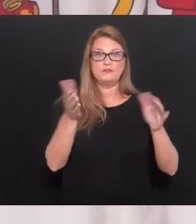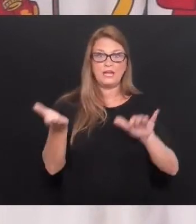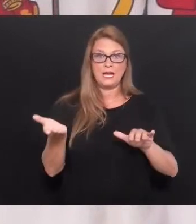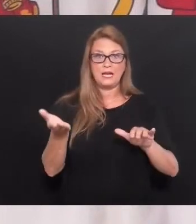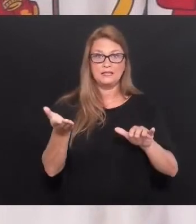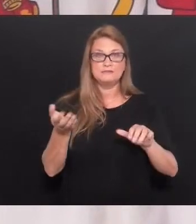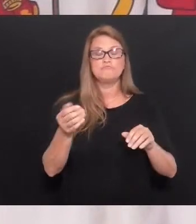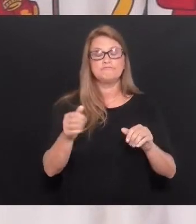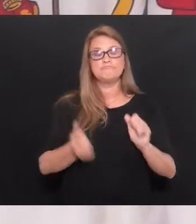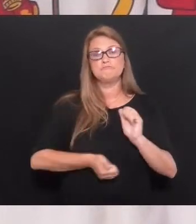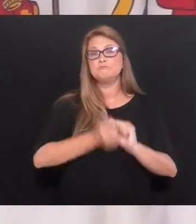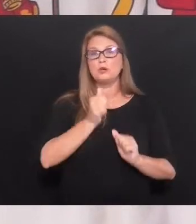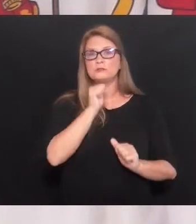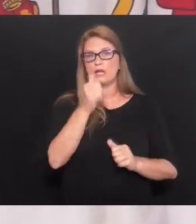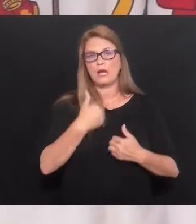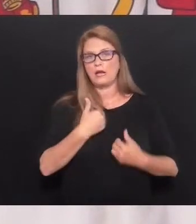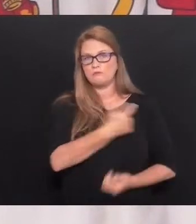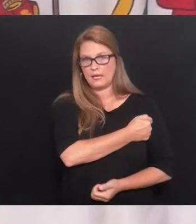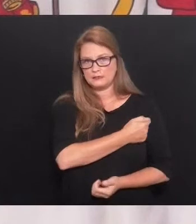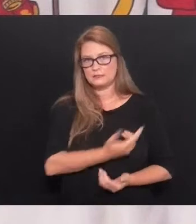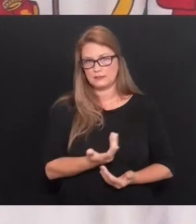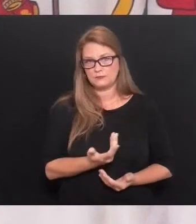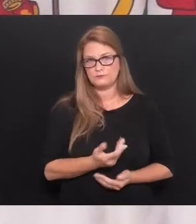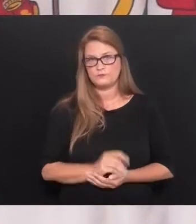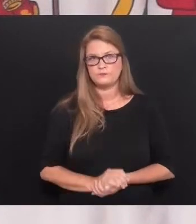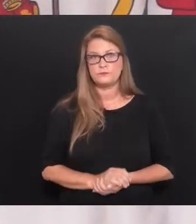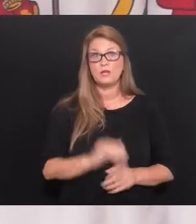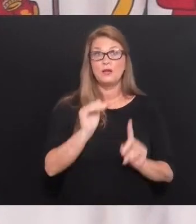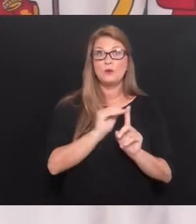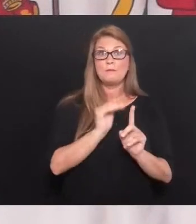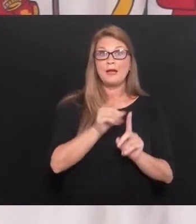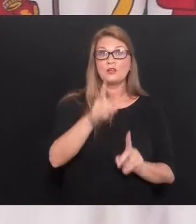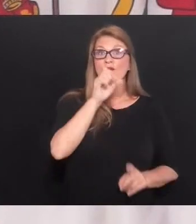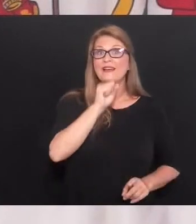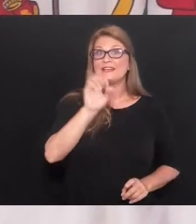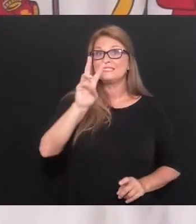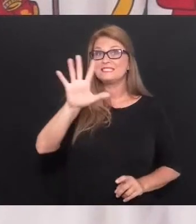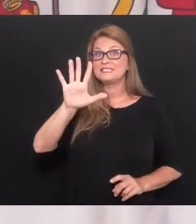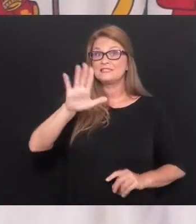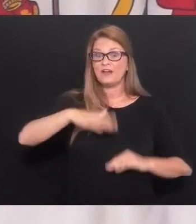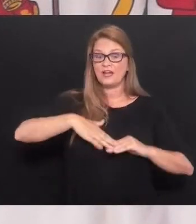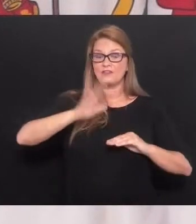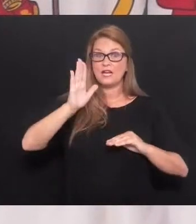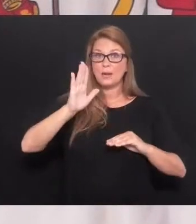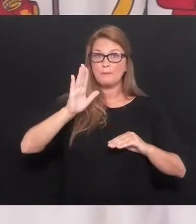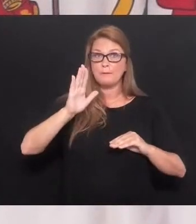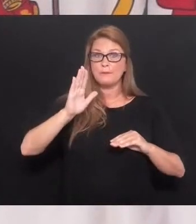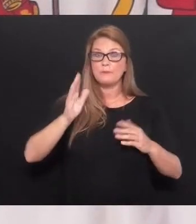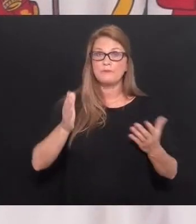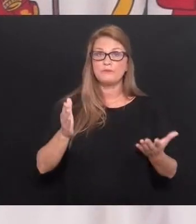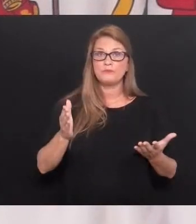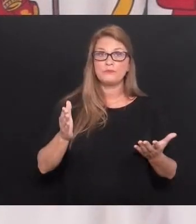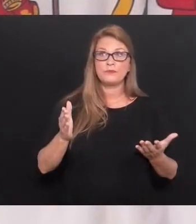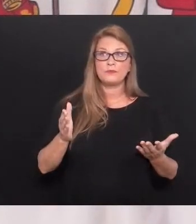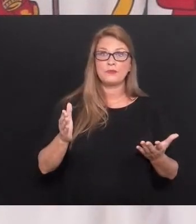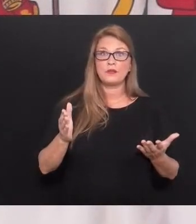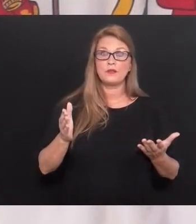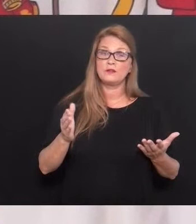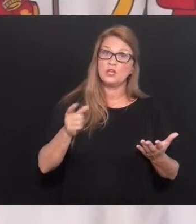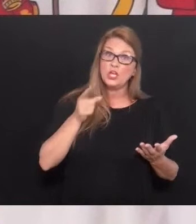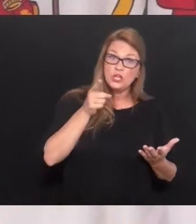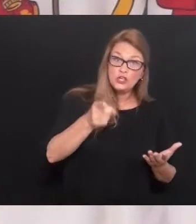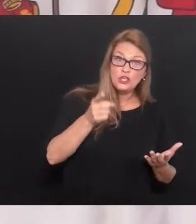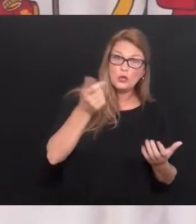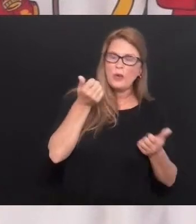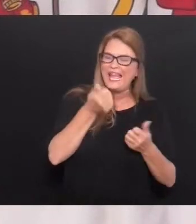been vaccinated. I remind people 65 and older, and now I've got to go through just the same thing. 65 and older, if you